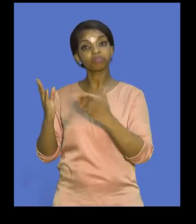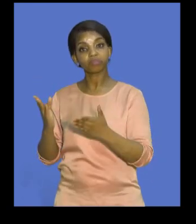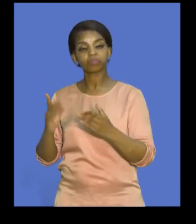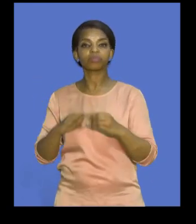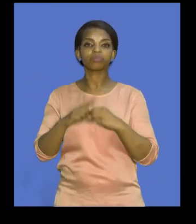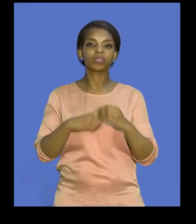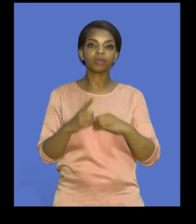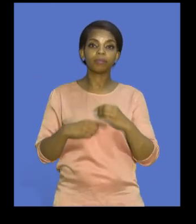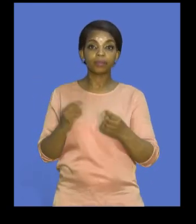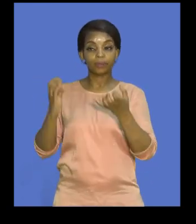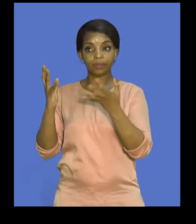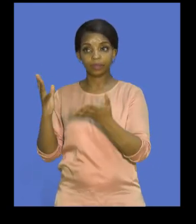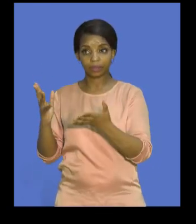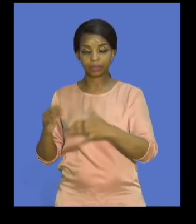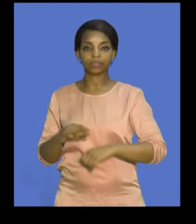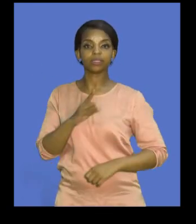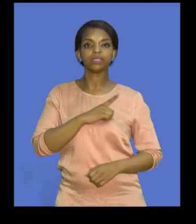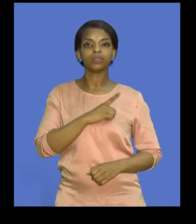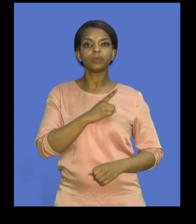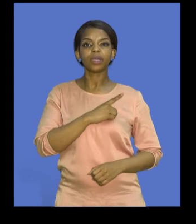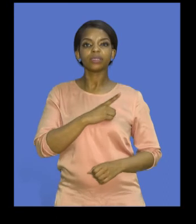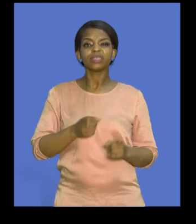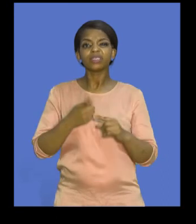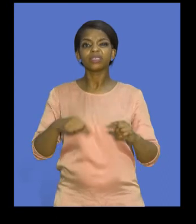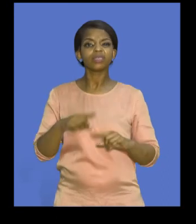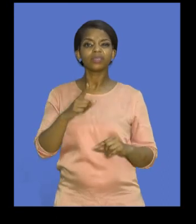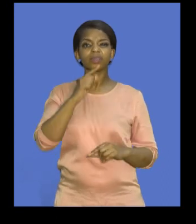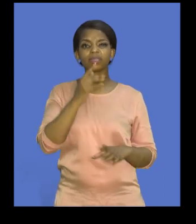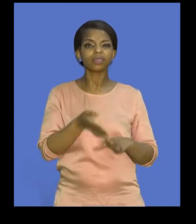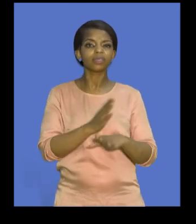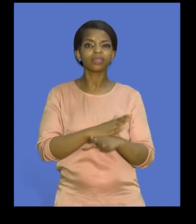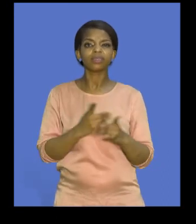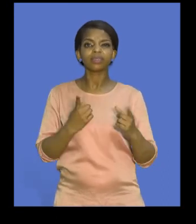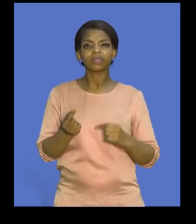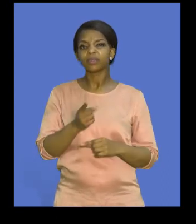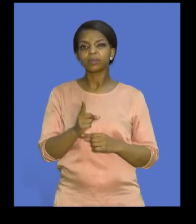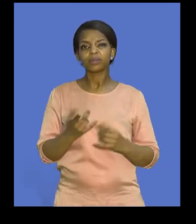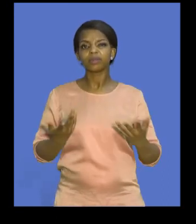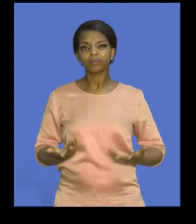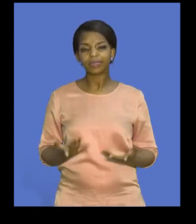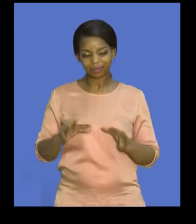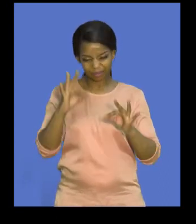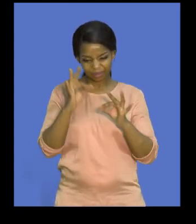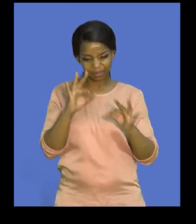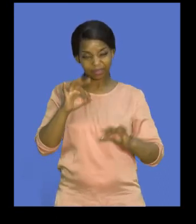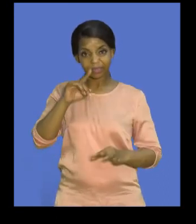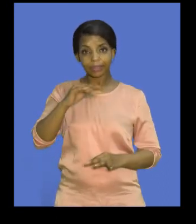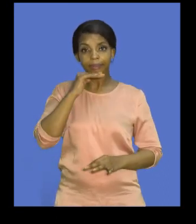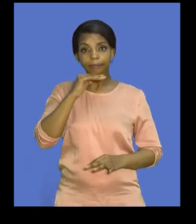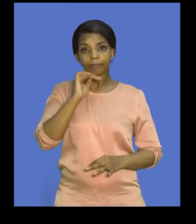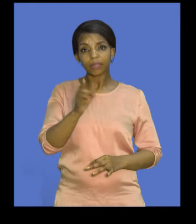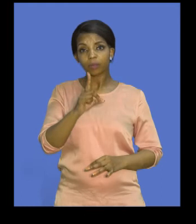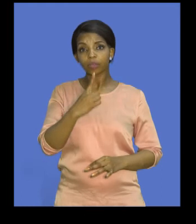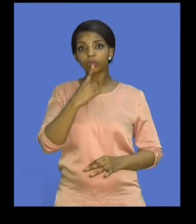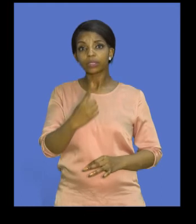down to, because we were so concerned about the Coulombs law and what exactly it means when we say two quantities are directly